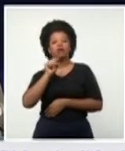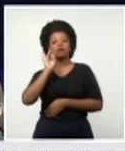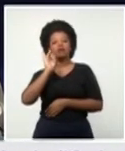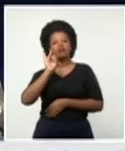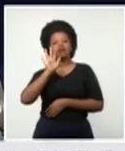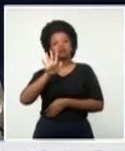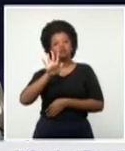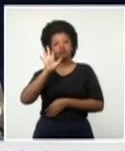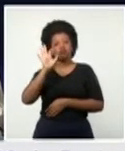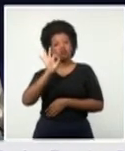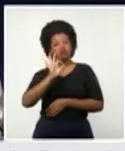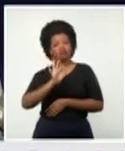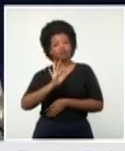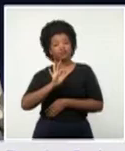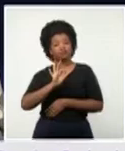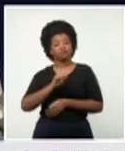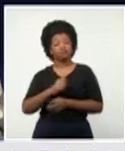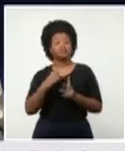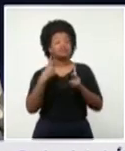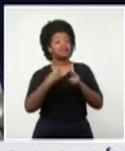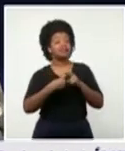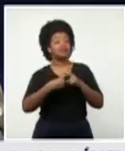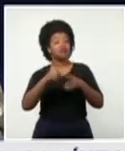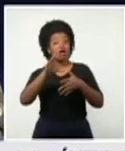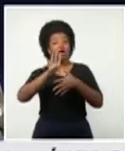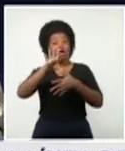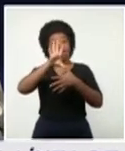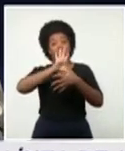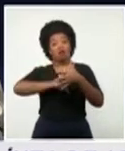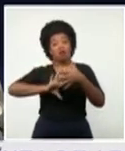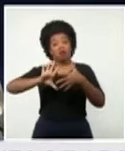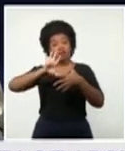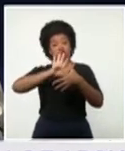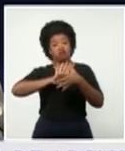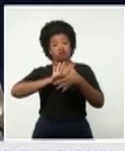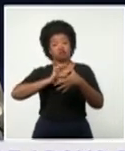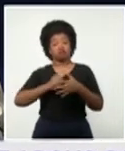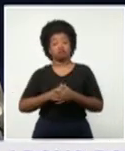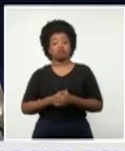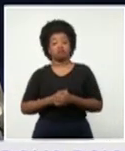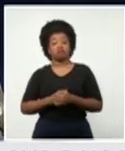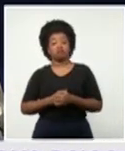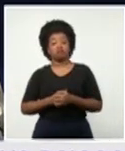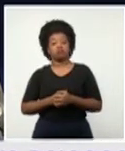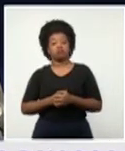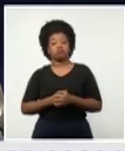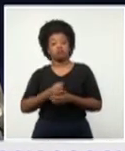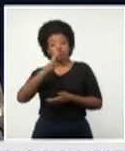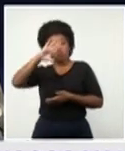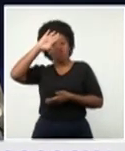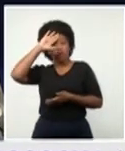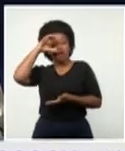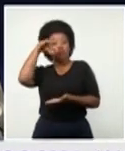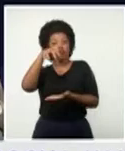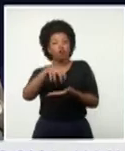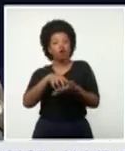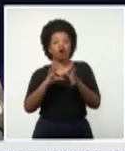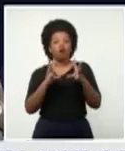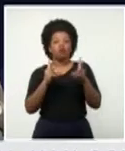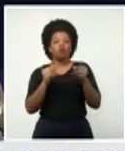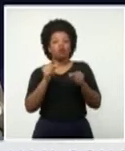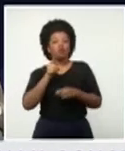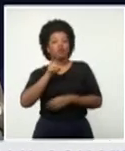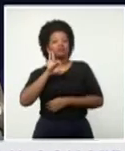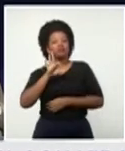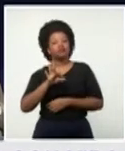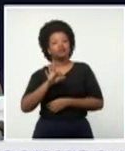3.75%. And that makes it rank with this indicator in the 18th place among the